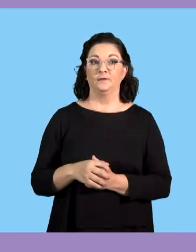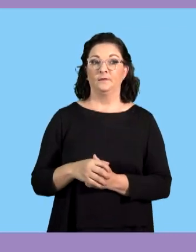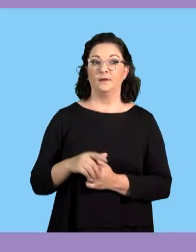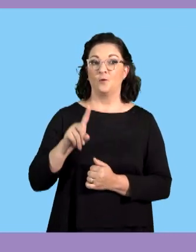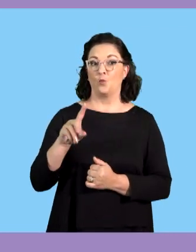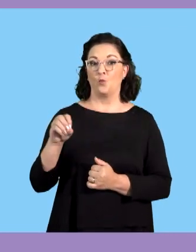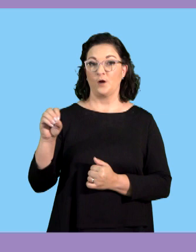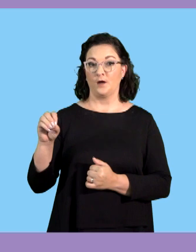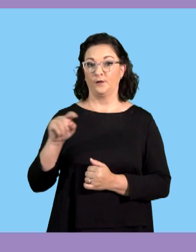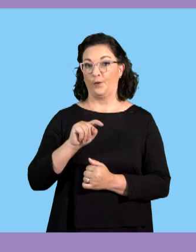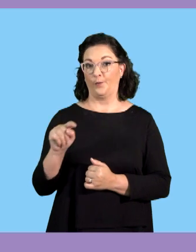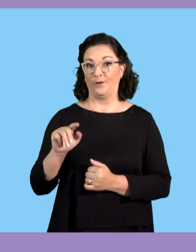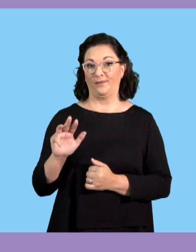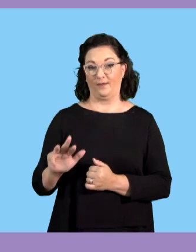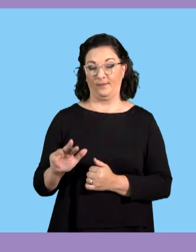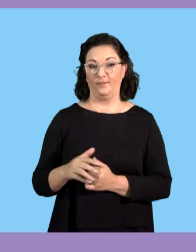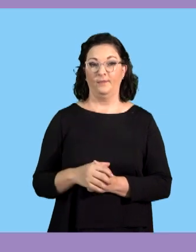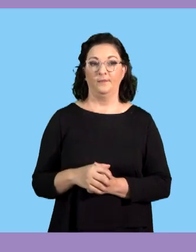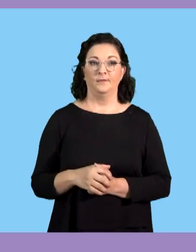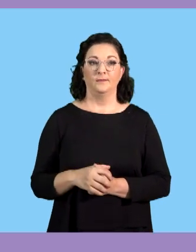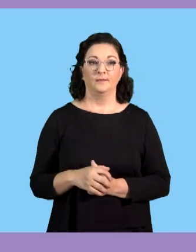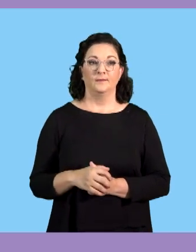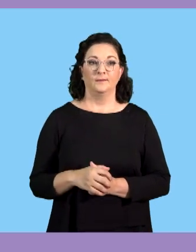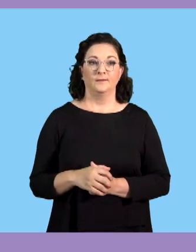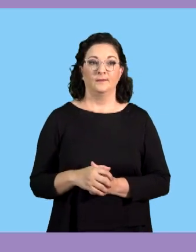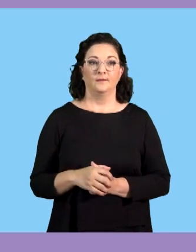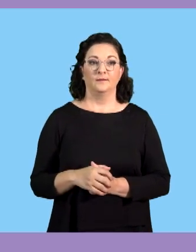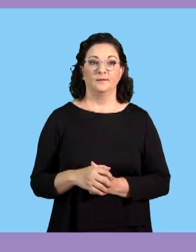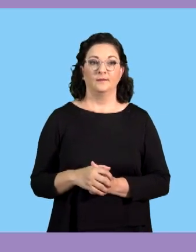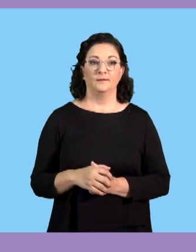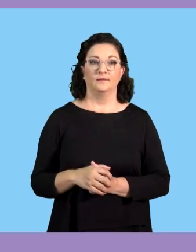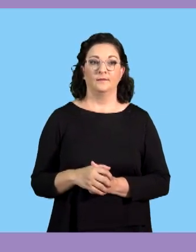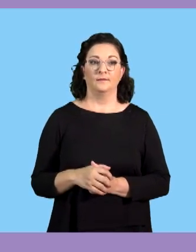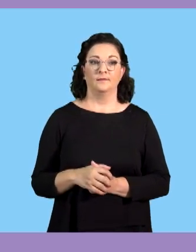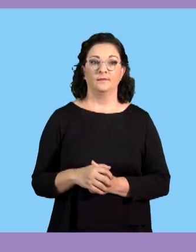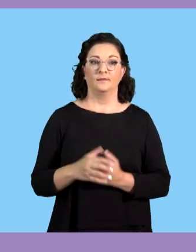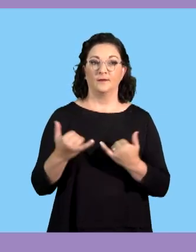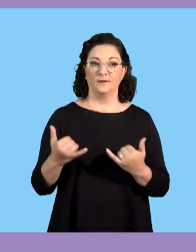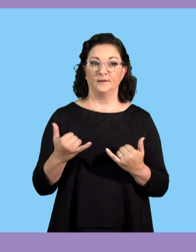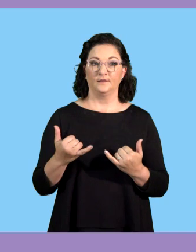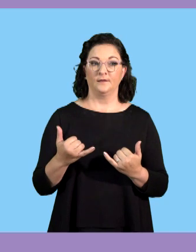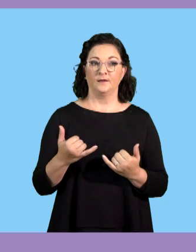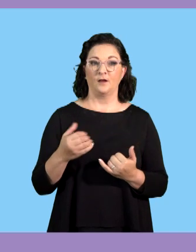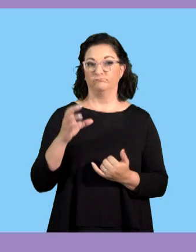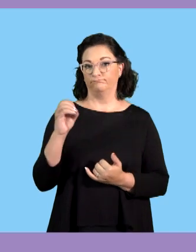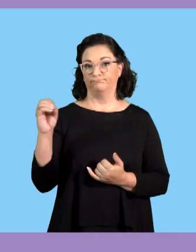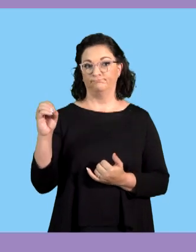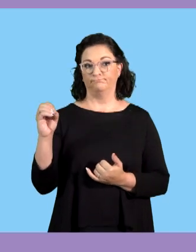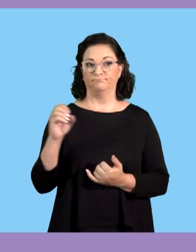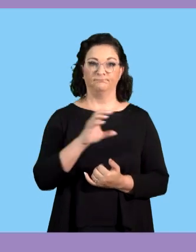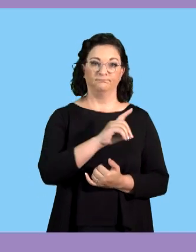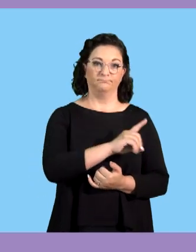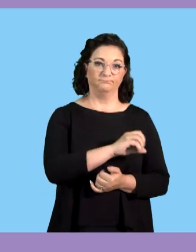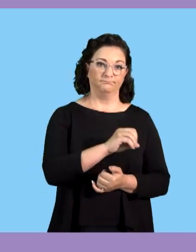by 100 out of 9. And simply, we're going to allow these hundredths